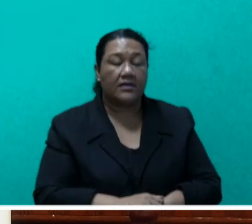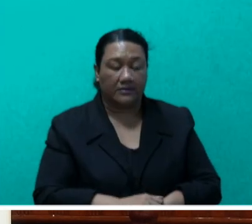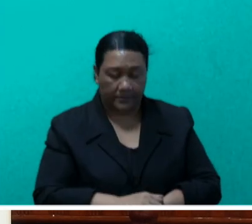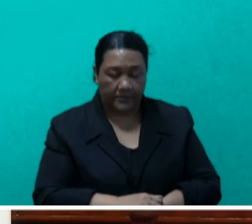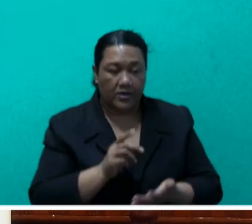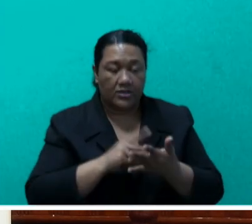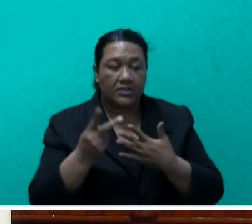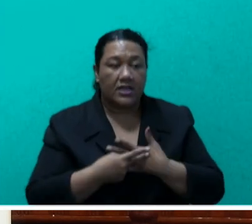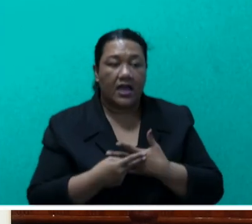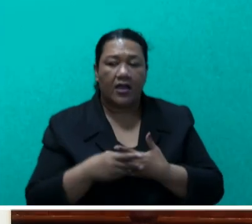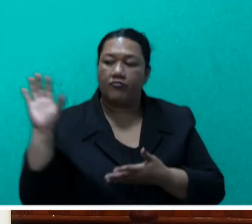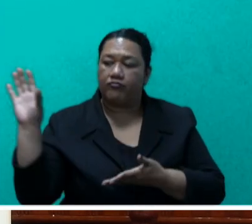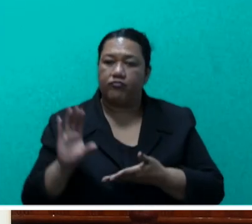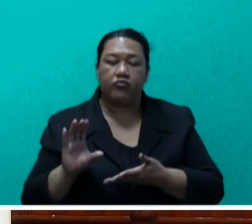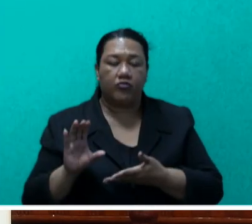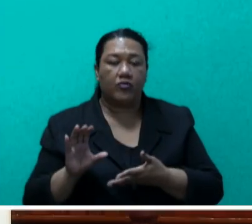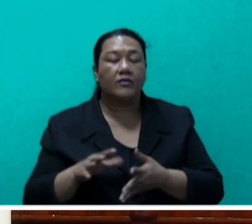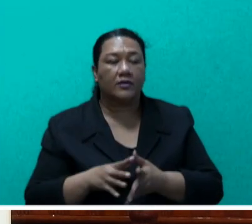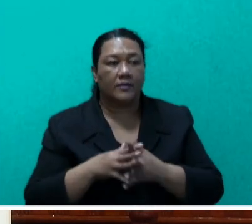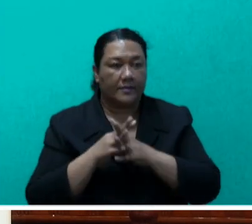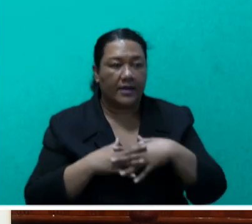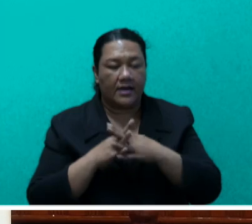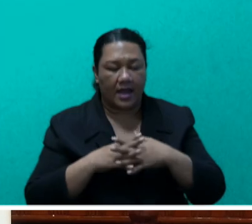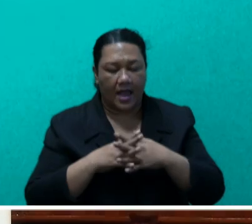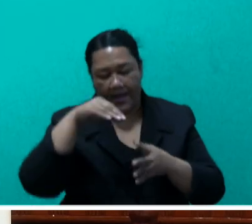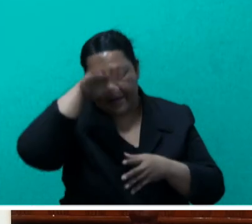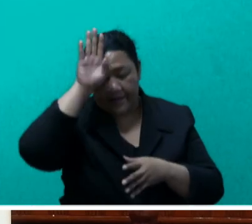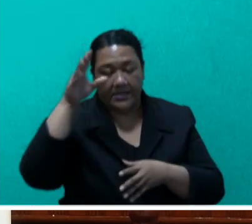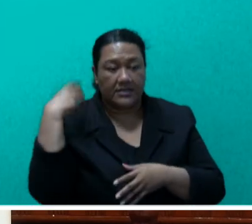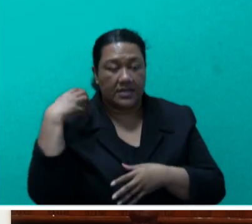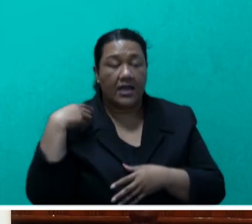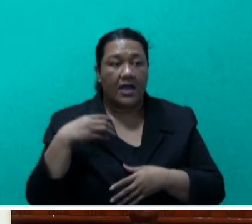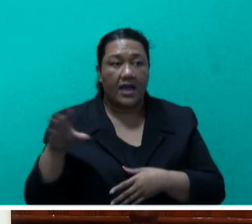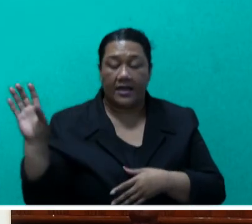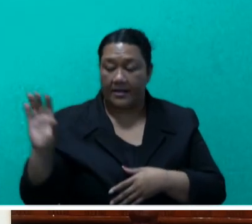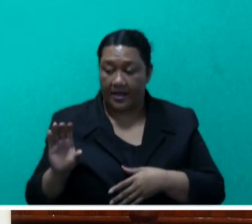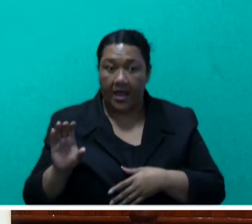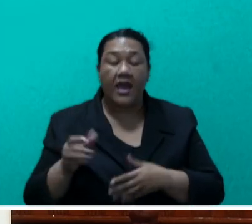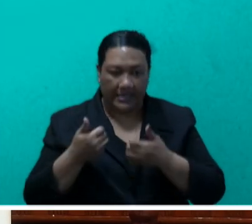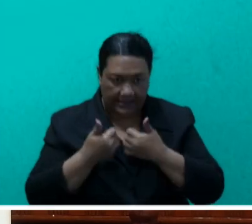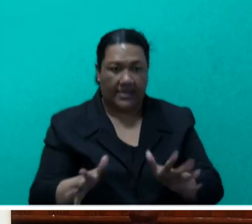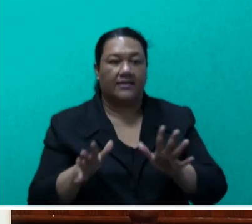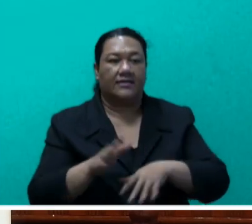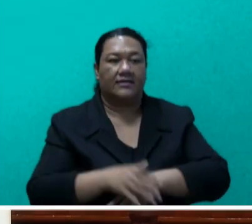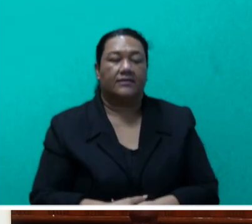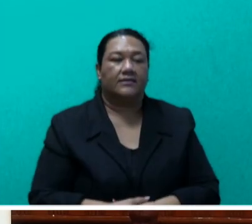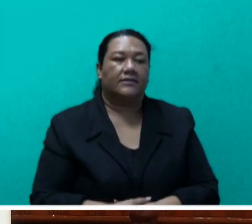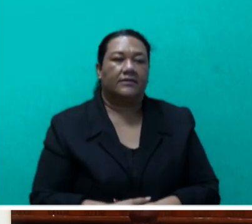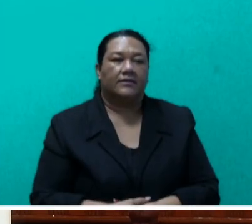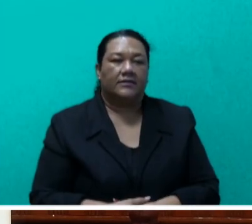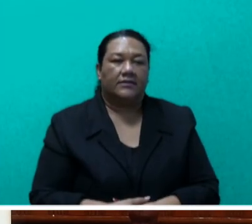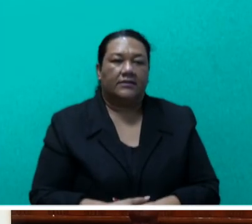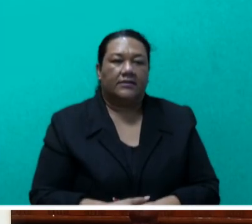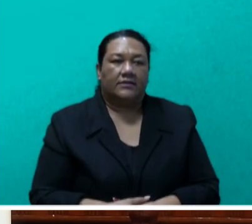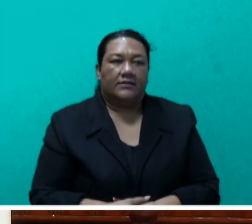States Embassy Cultural Preservation Grant, has commenced and will soon